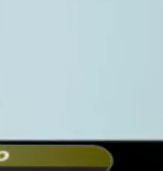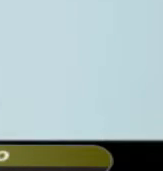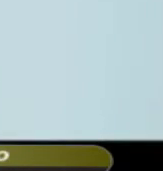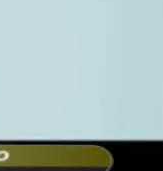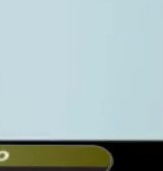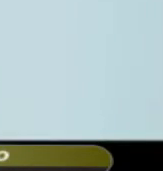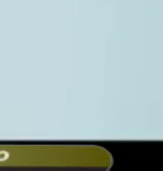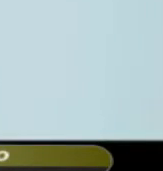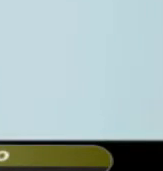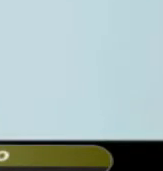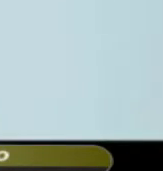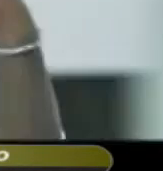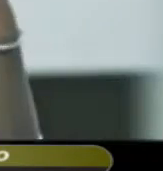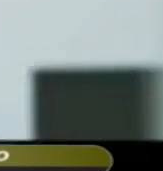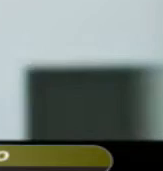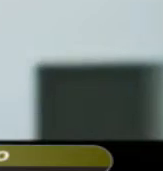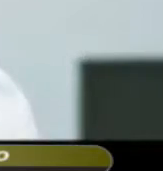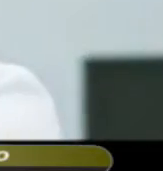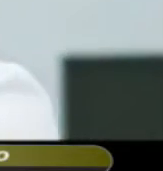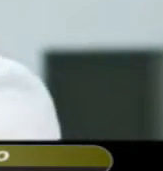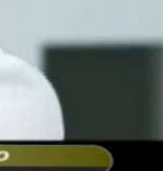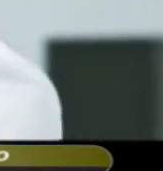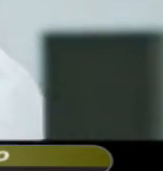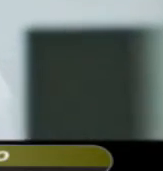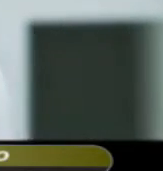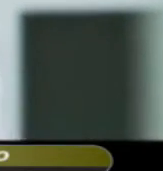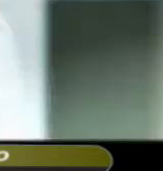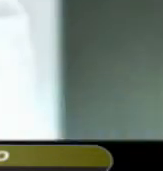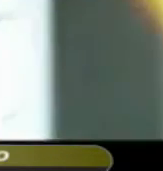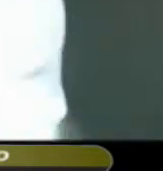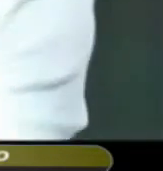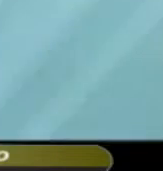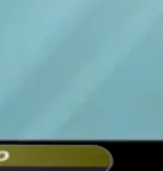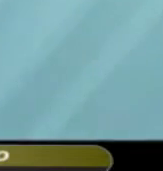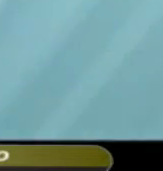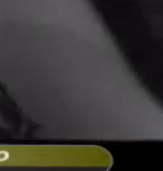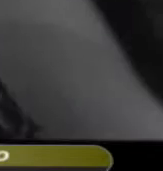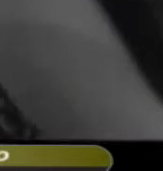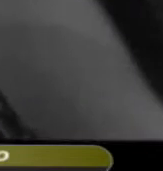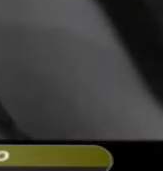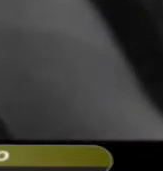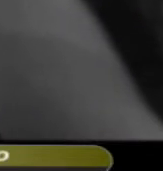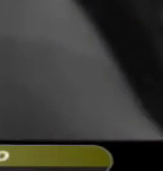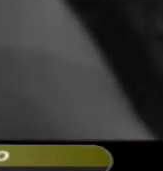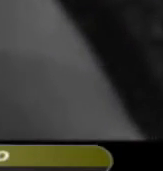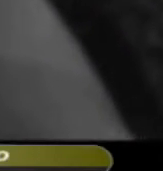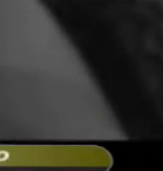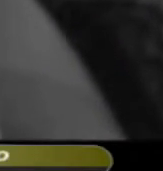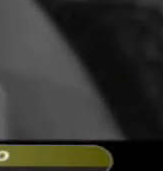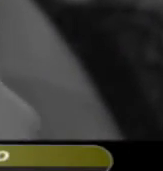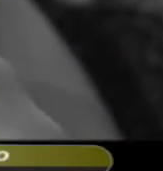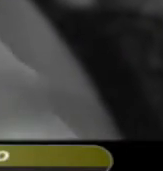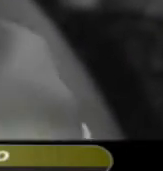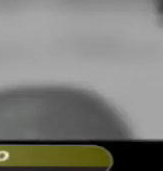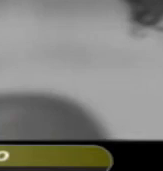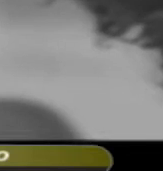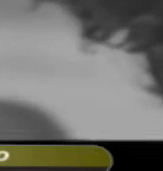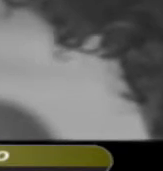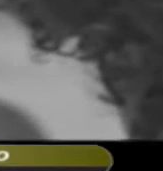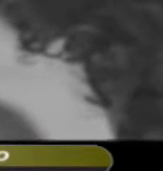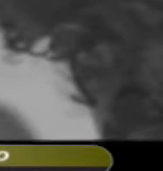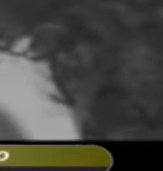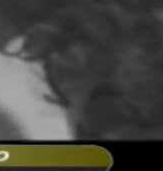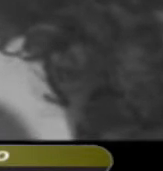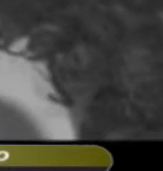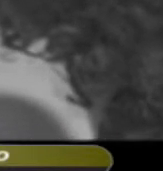license, you take over the city. KGL Menyeko, you come in for the money. Take it easy, don't